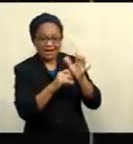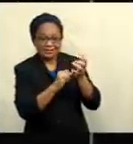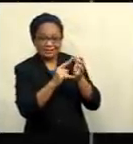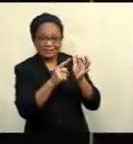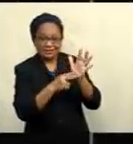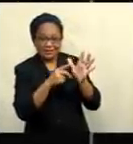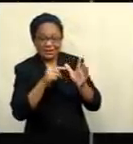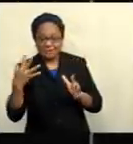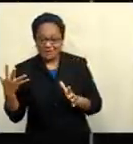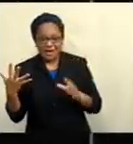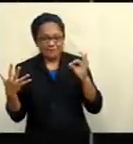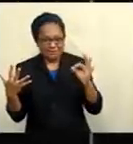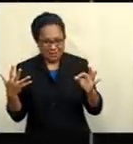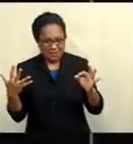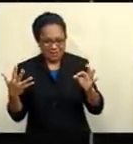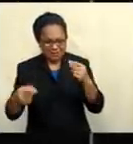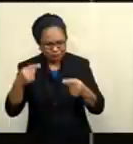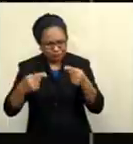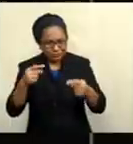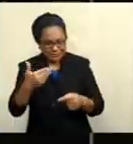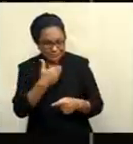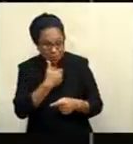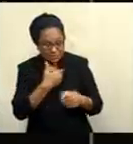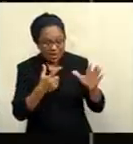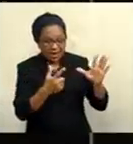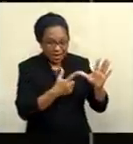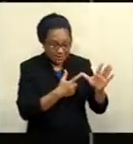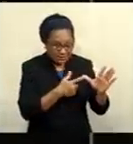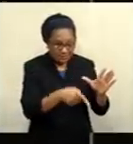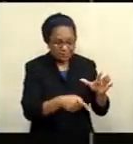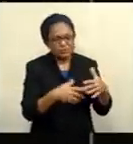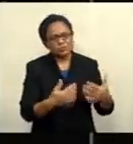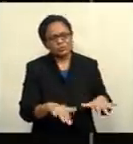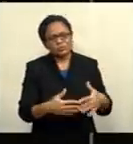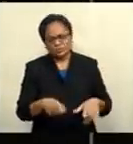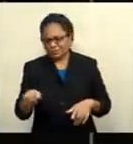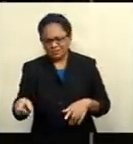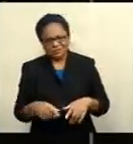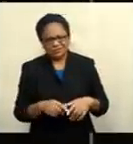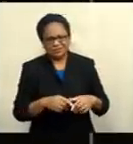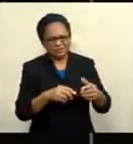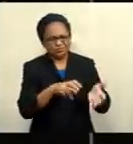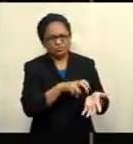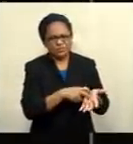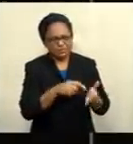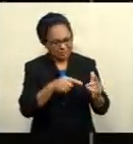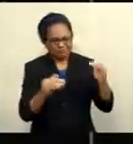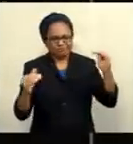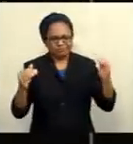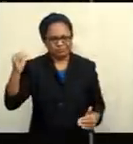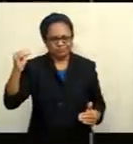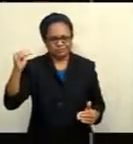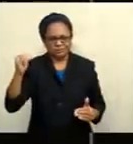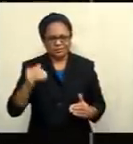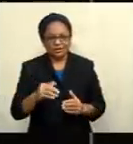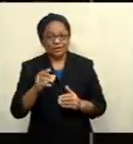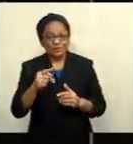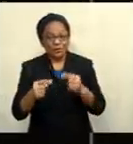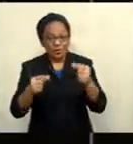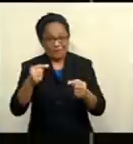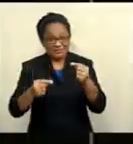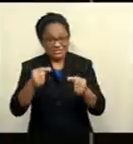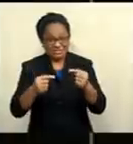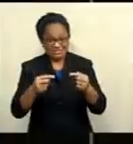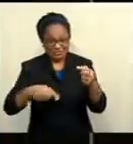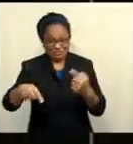League clash this morning. Arsenal was completely outplayed as they slumped to the bottom of the Premier League. It's the first